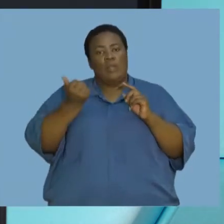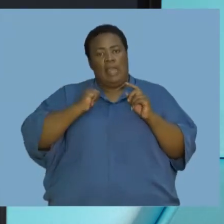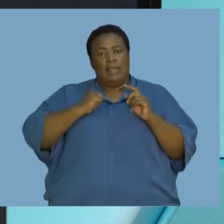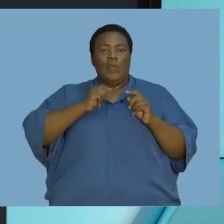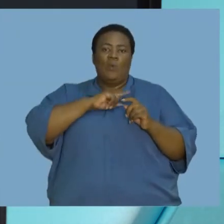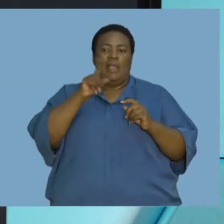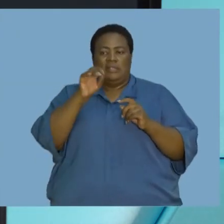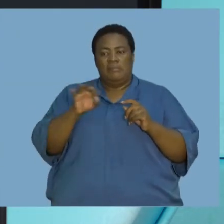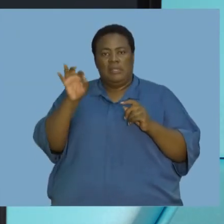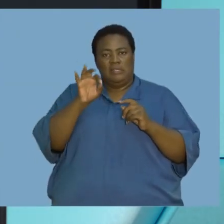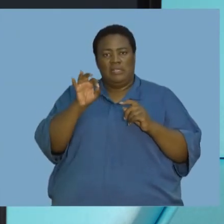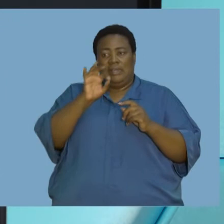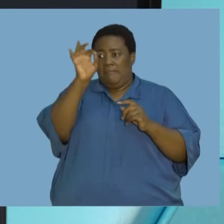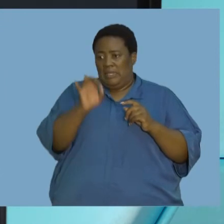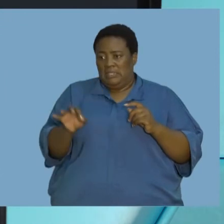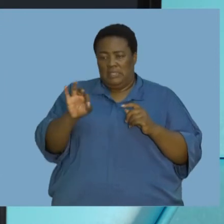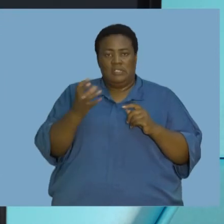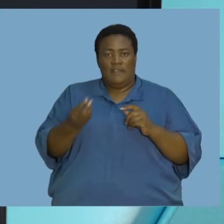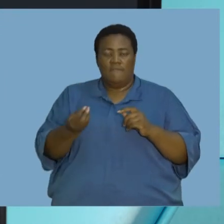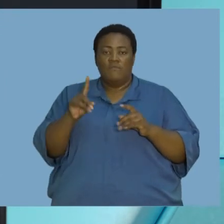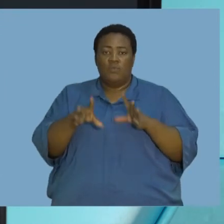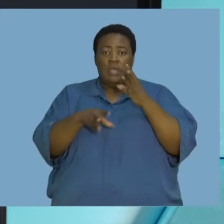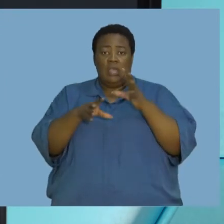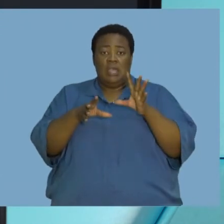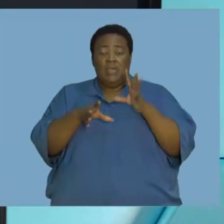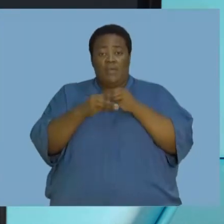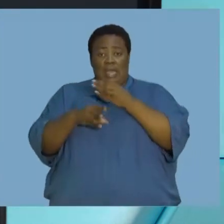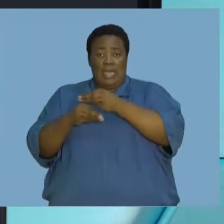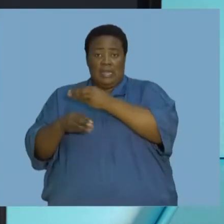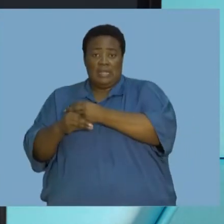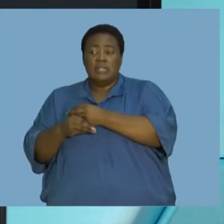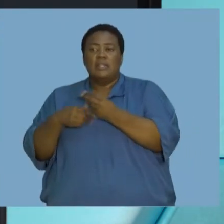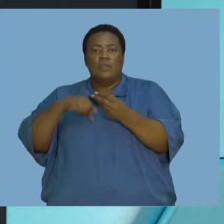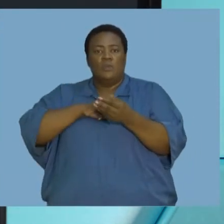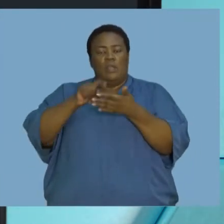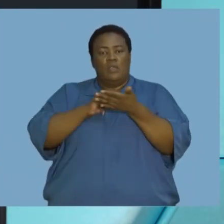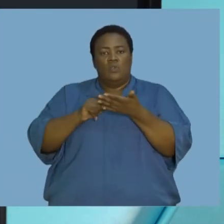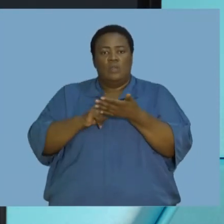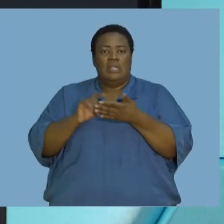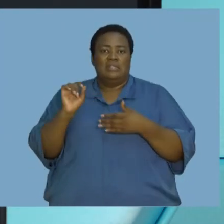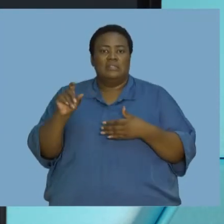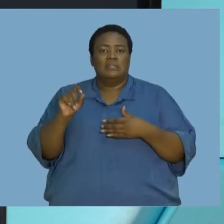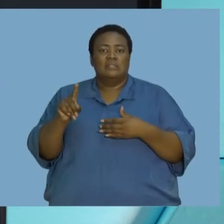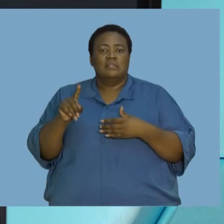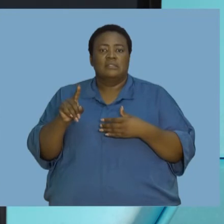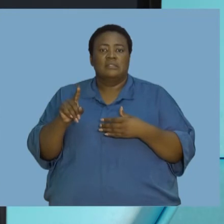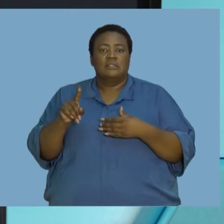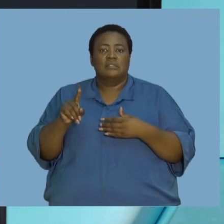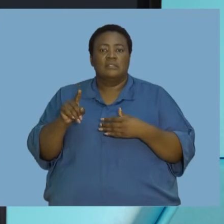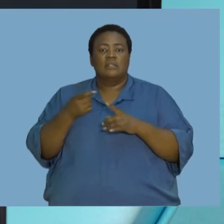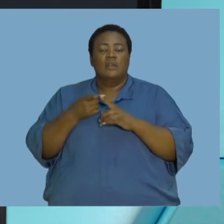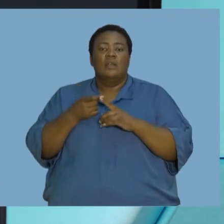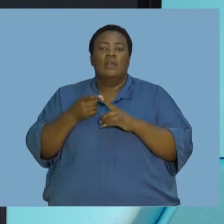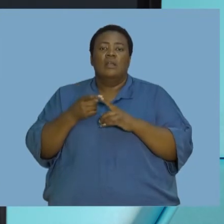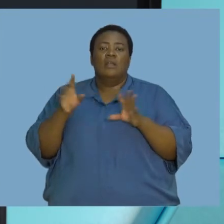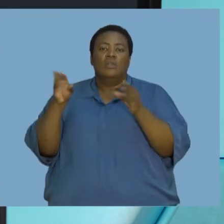was in a percentage. We add that up and we calculate that as a proportion out of